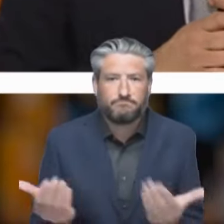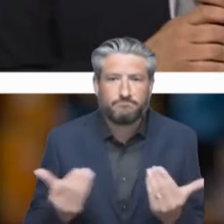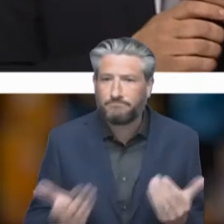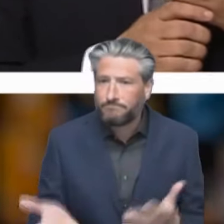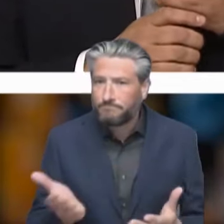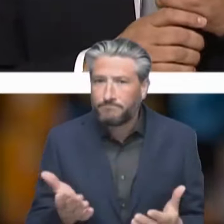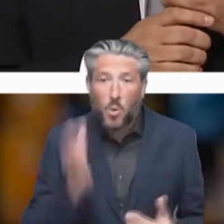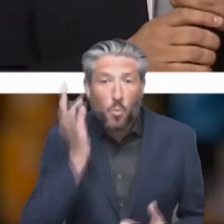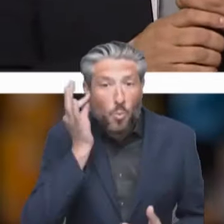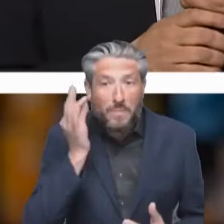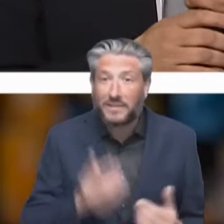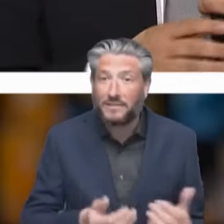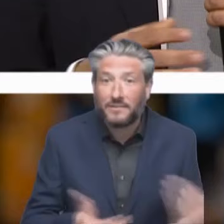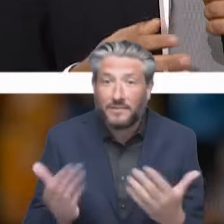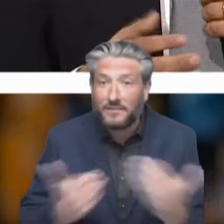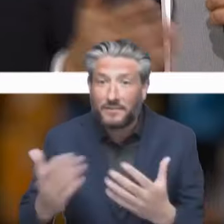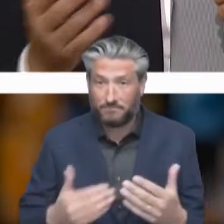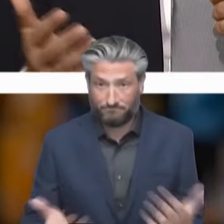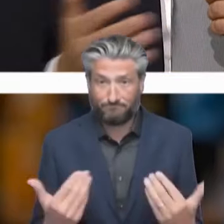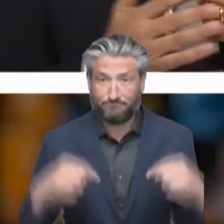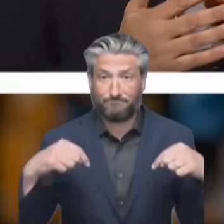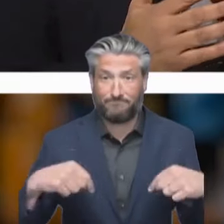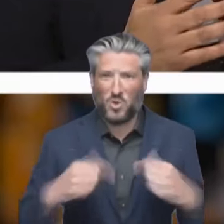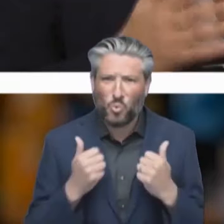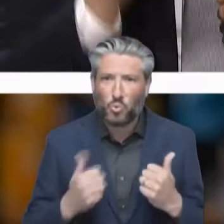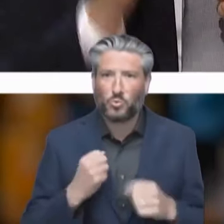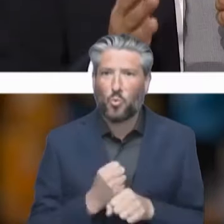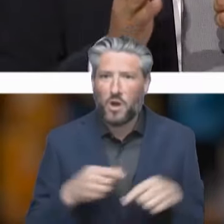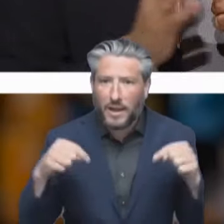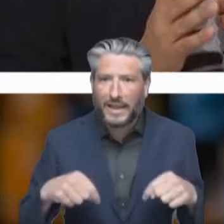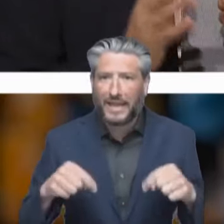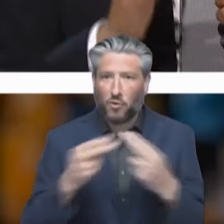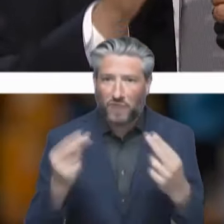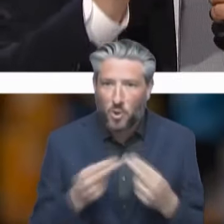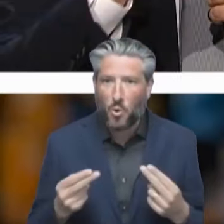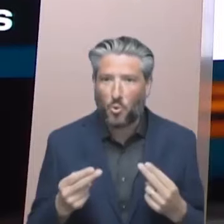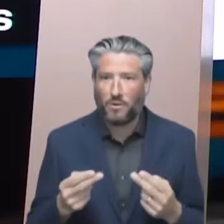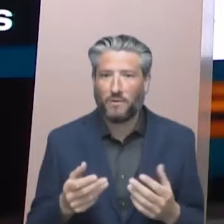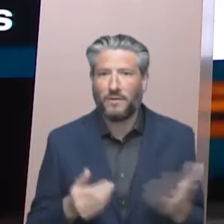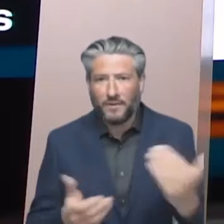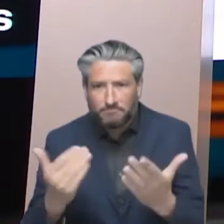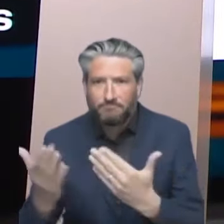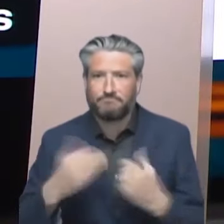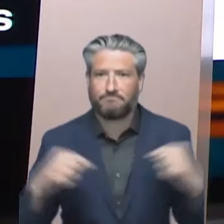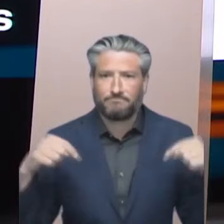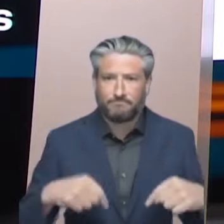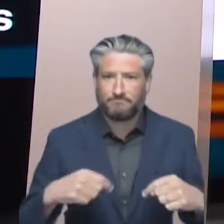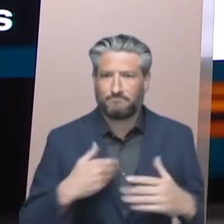By 2025, our population of apprentices and of interns will be at